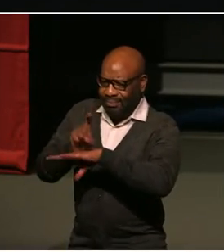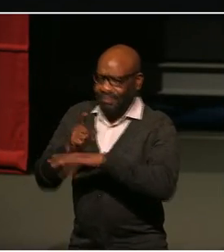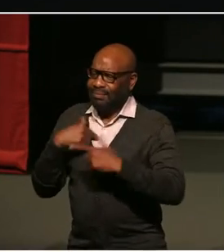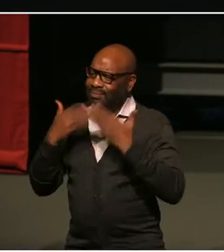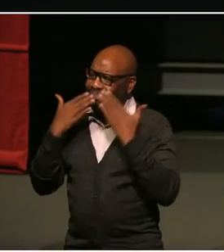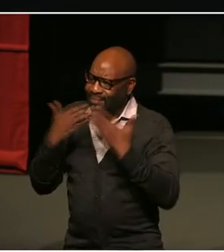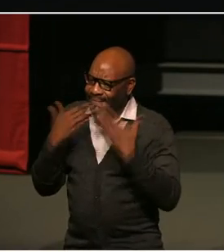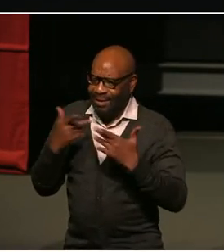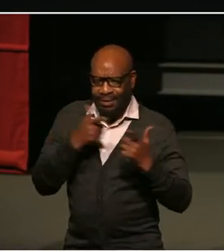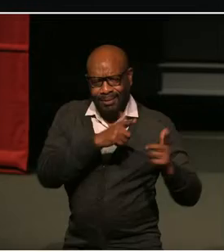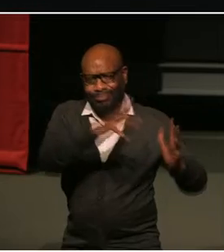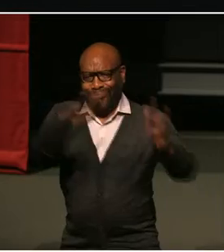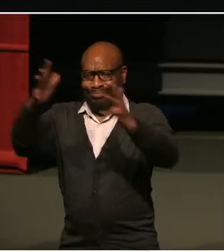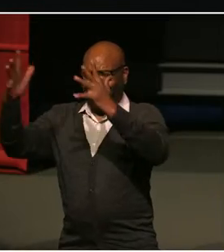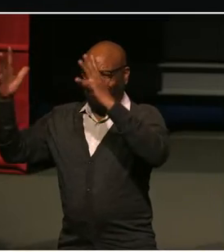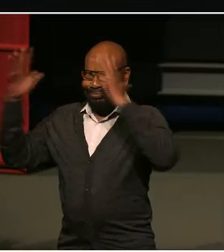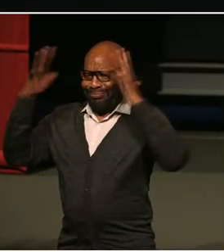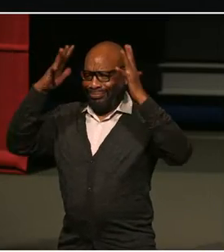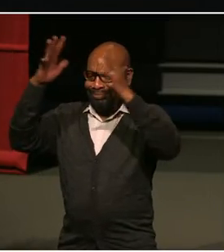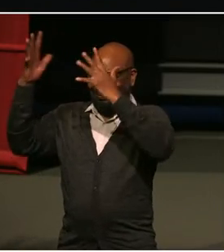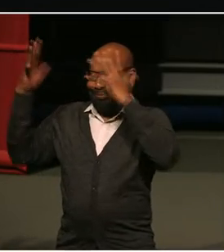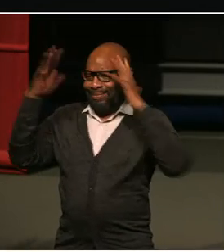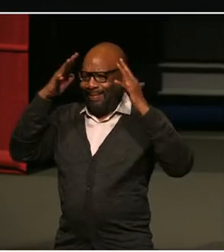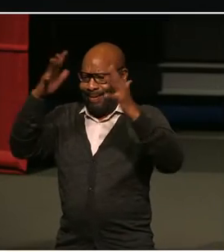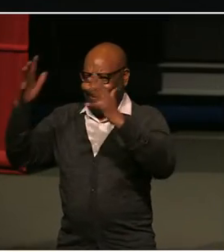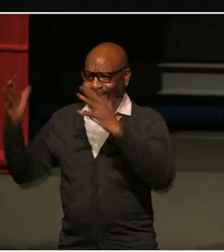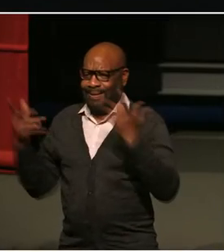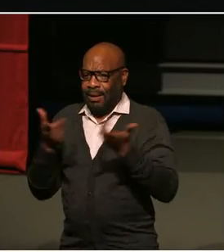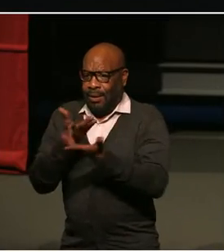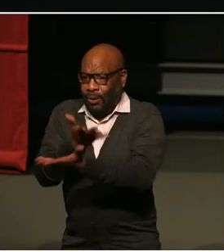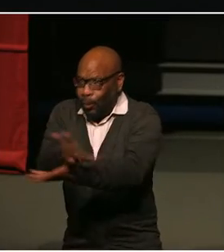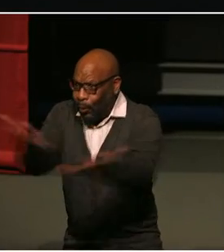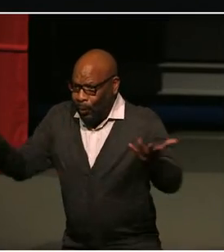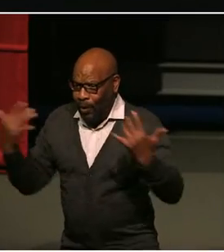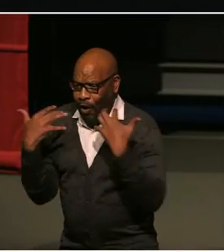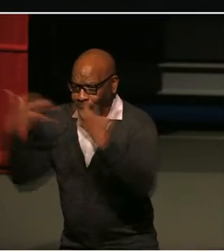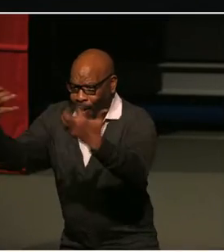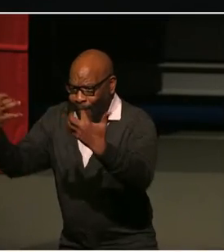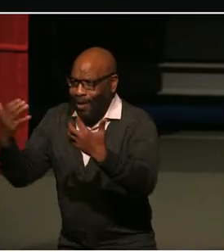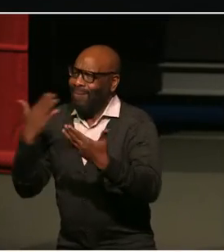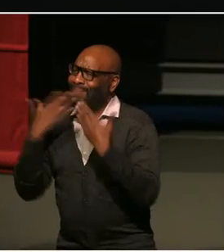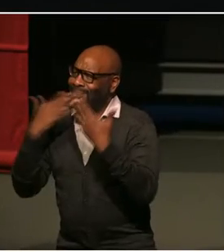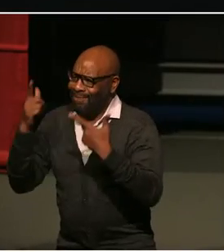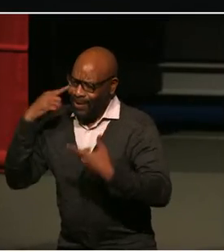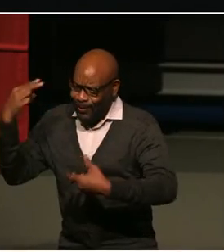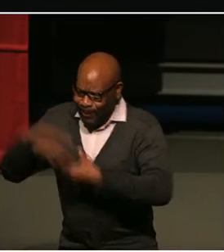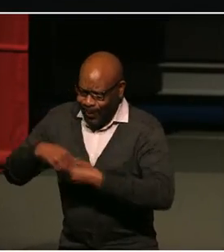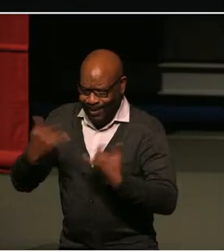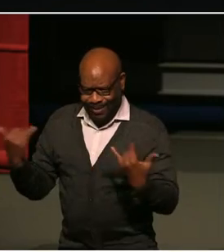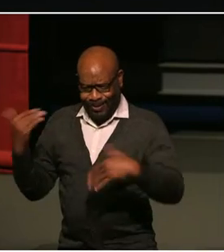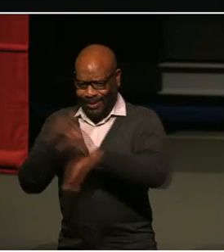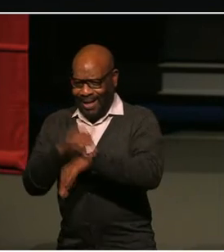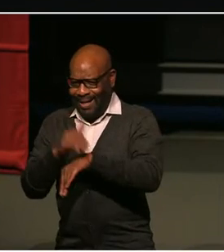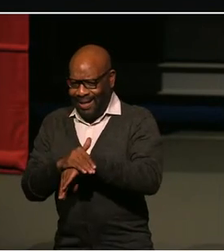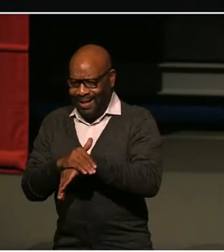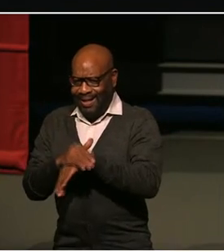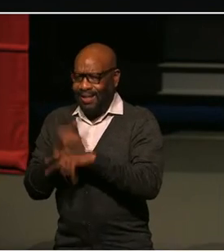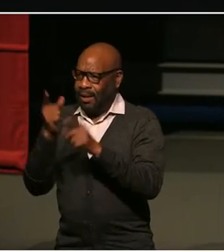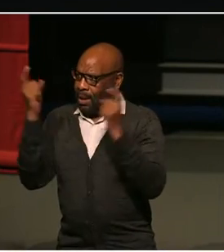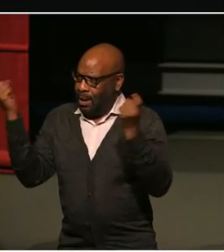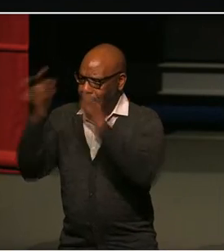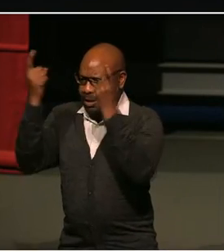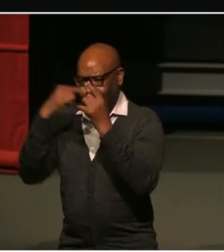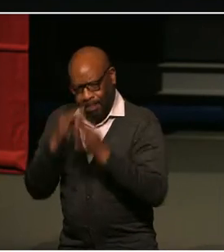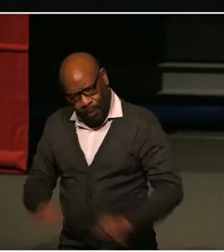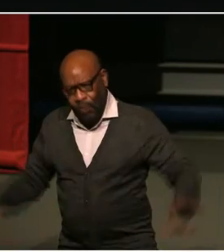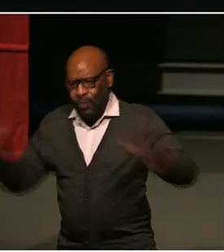I want to thank all of you for joining us tonight. This has been an important celebration and a community of healing